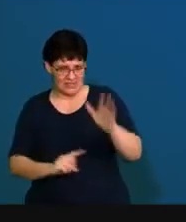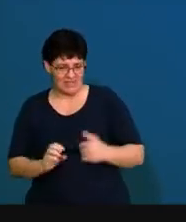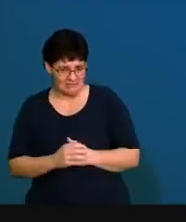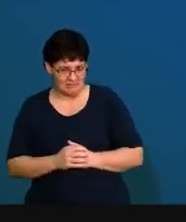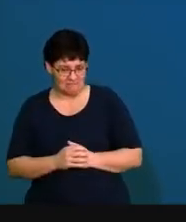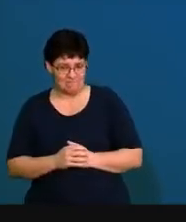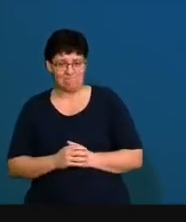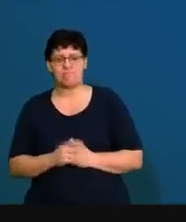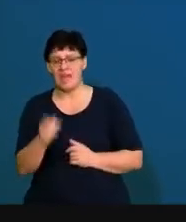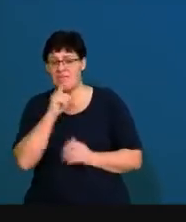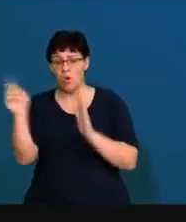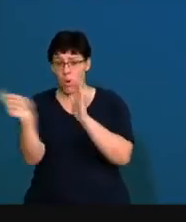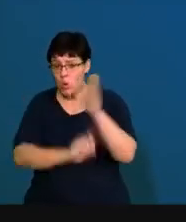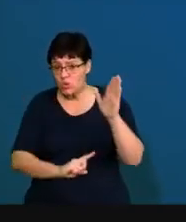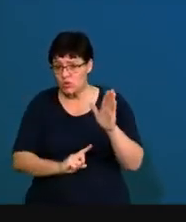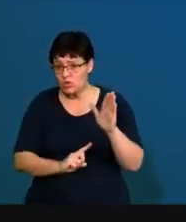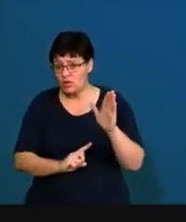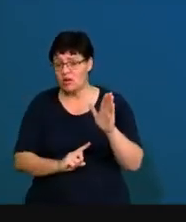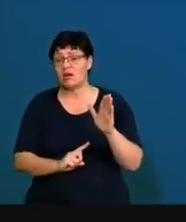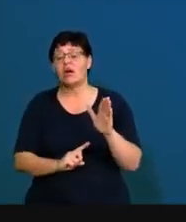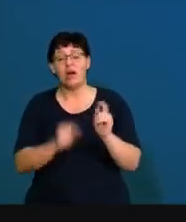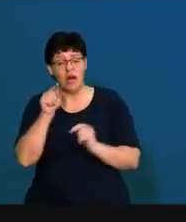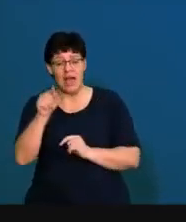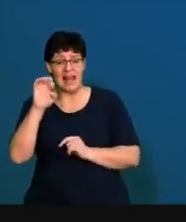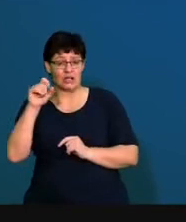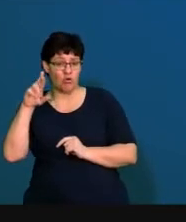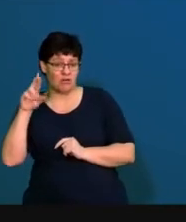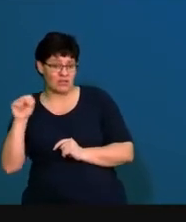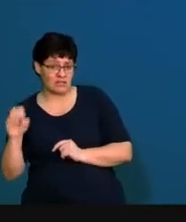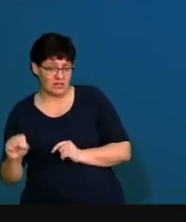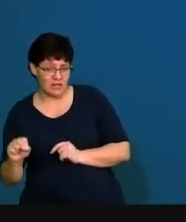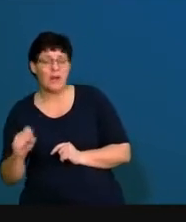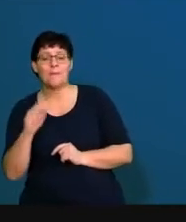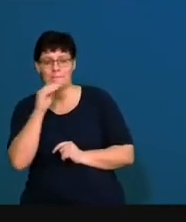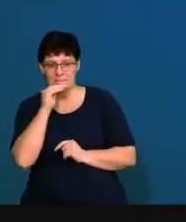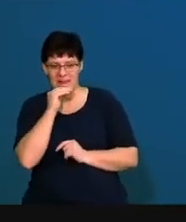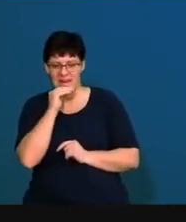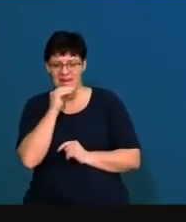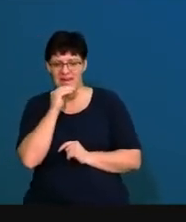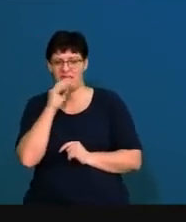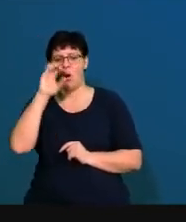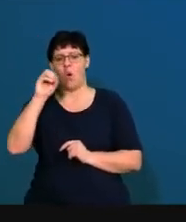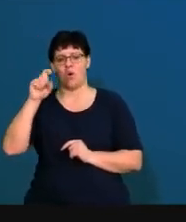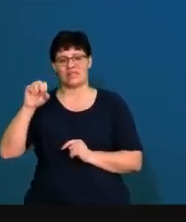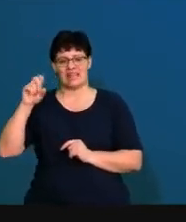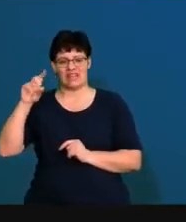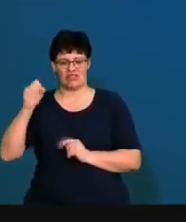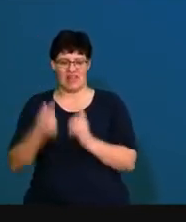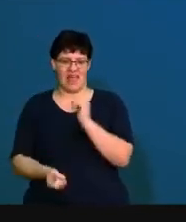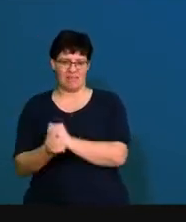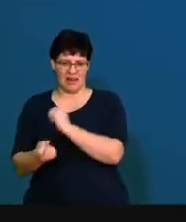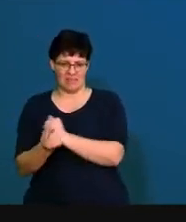Okay? Okay. So if we lose electron, if a substance loses electron, then it has underwent oxidation. But